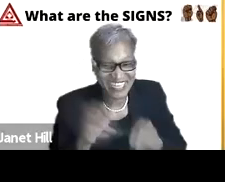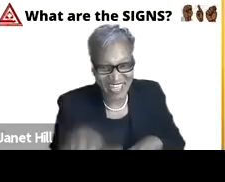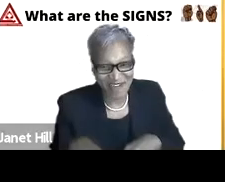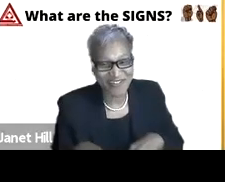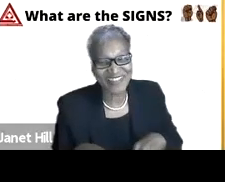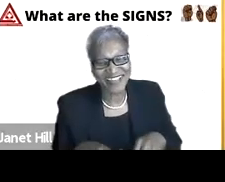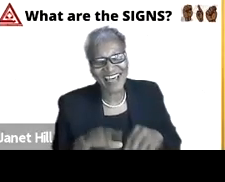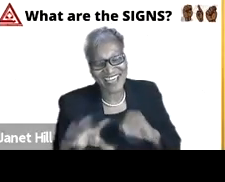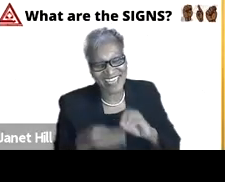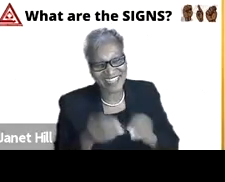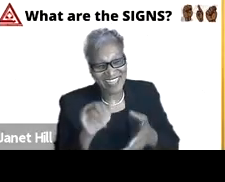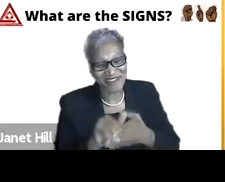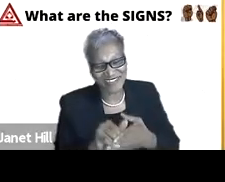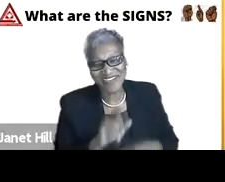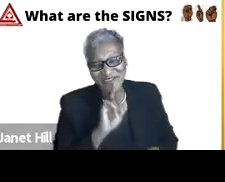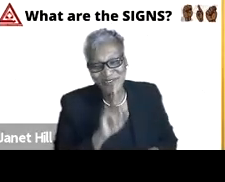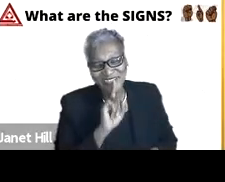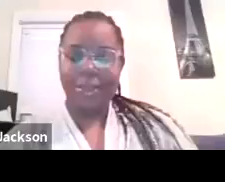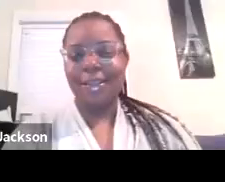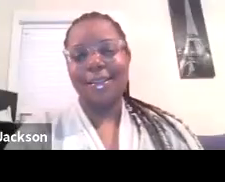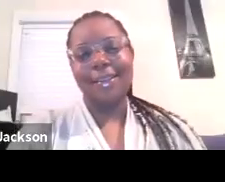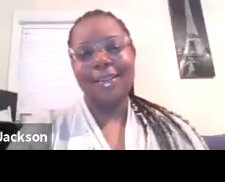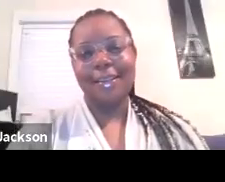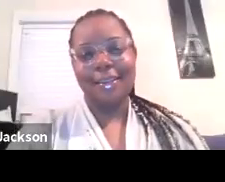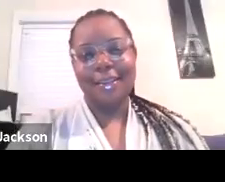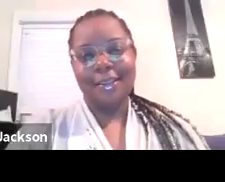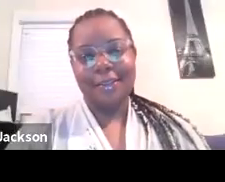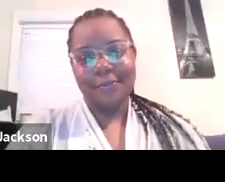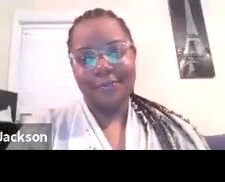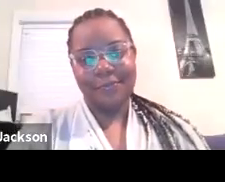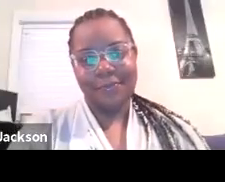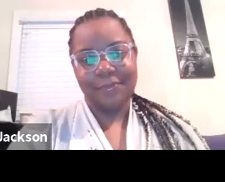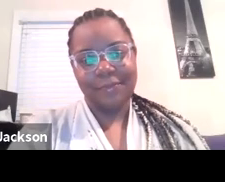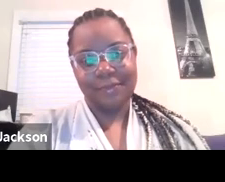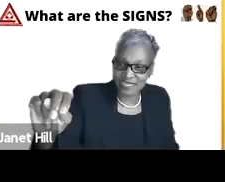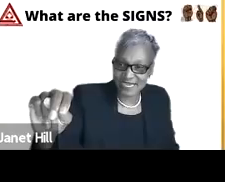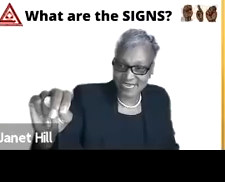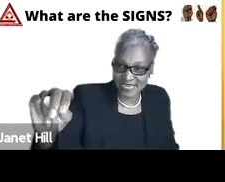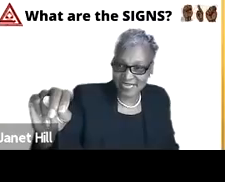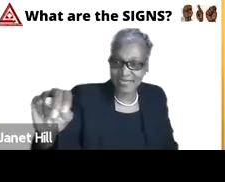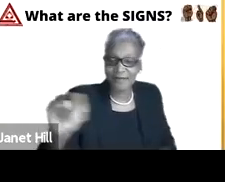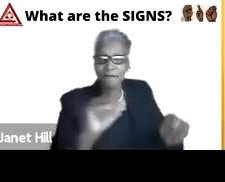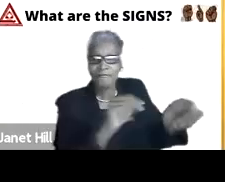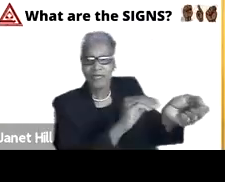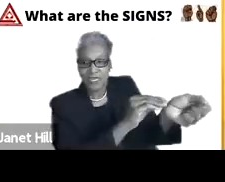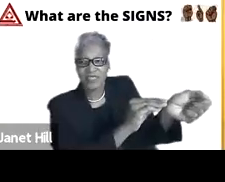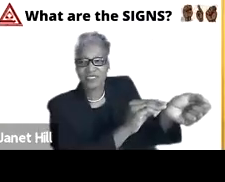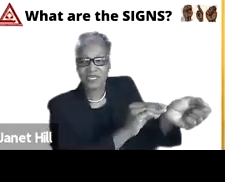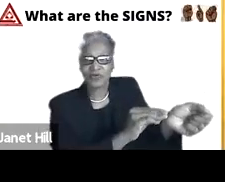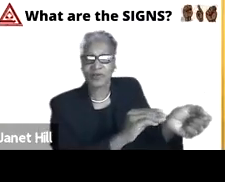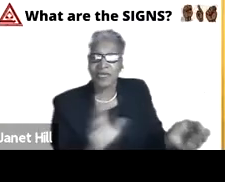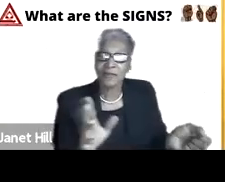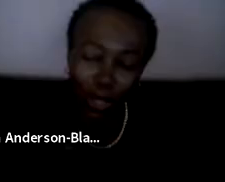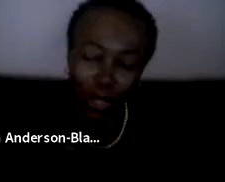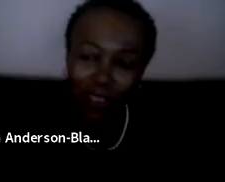Nurse. I added doctor. That. You did. Really? And that's nurse because it was the letter